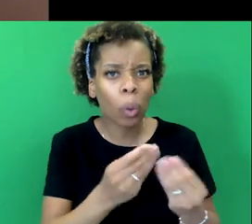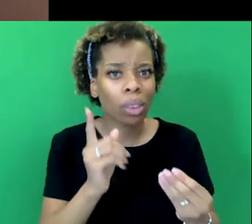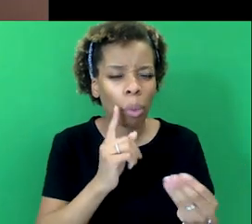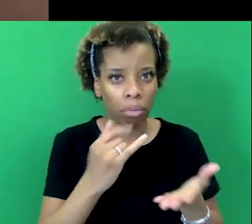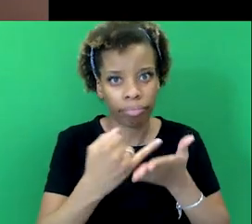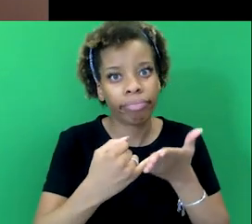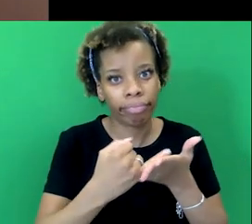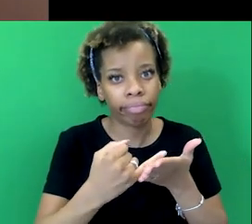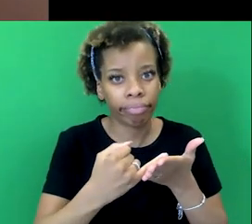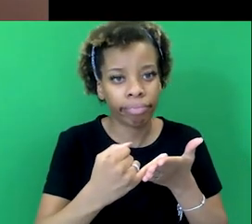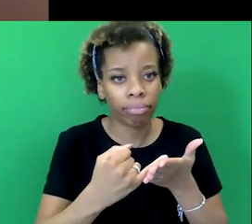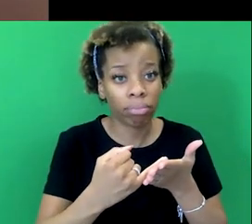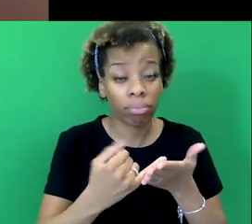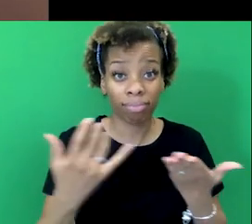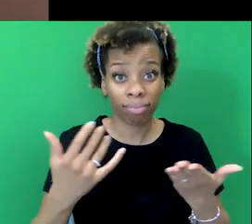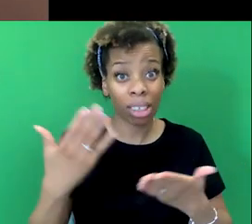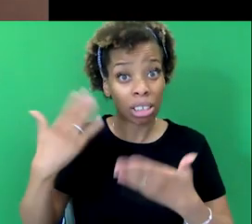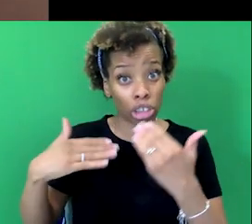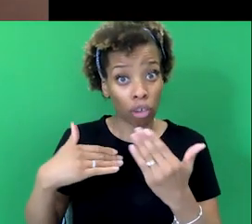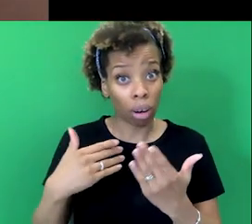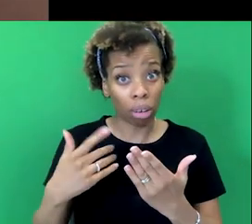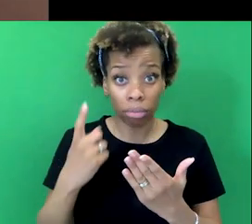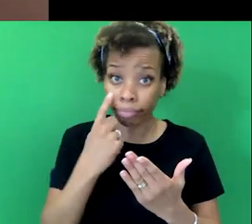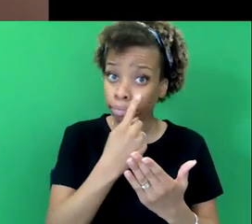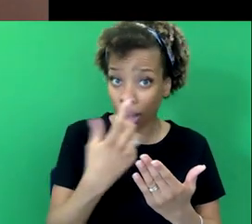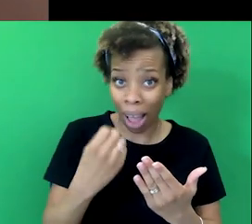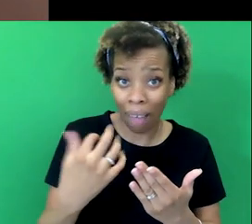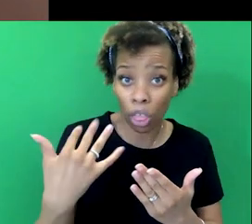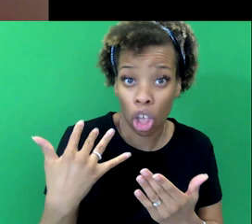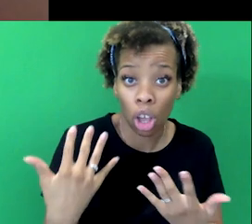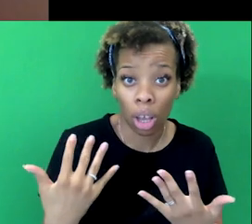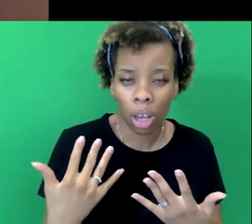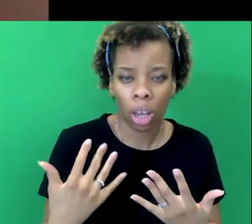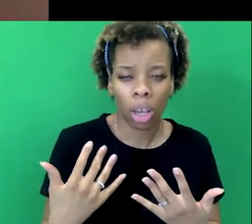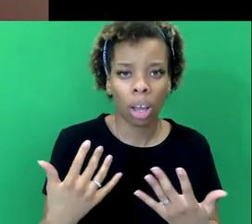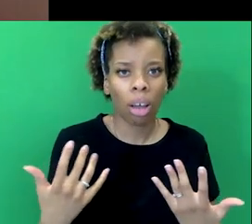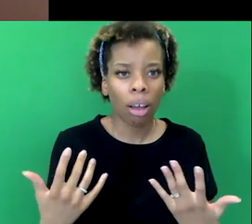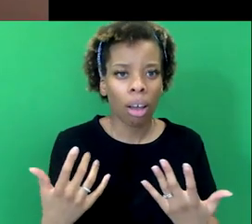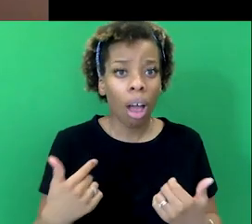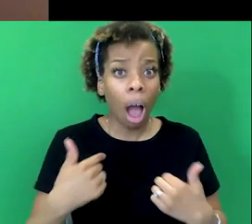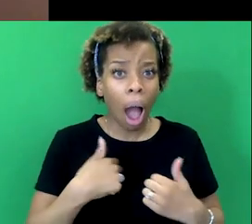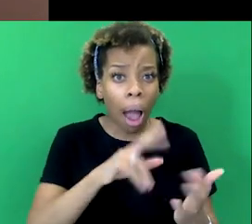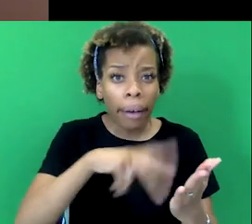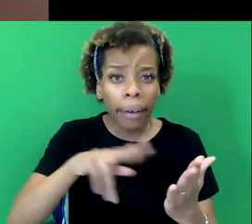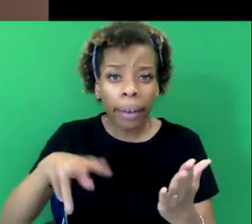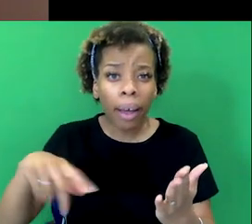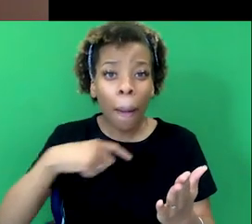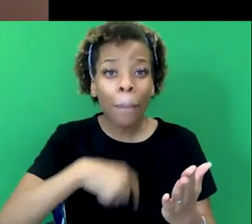is that's in part of the historical record. But try and tease that out of some of the biographies that I had to read before